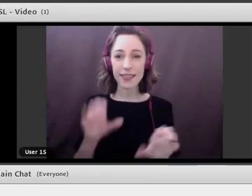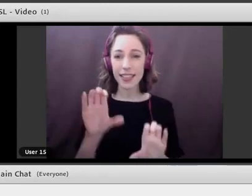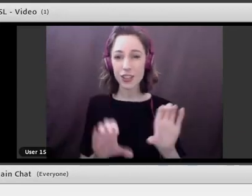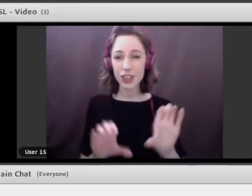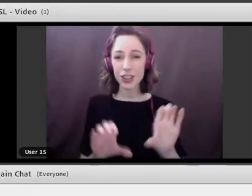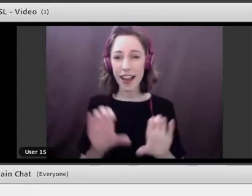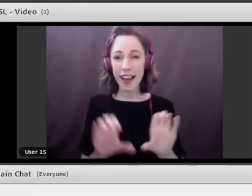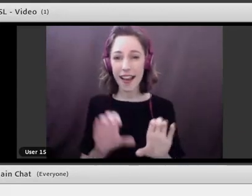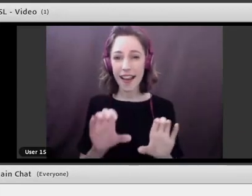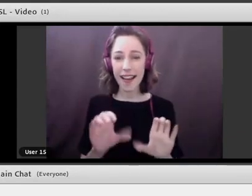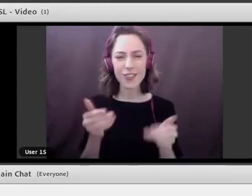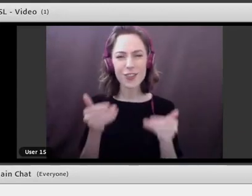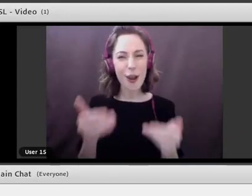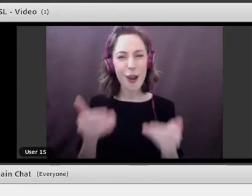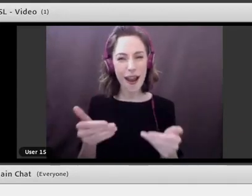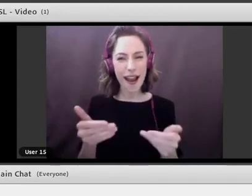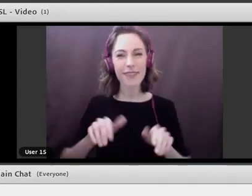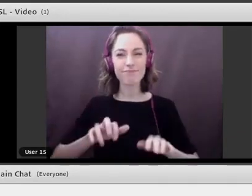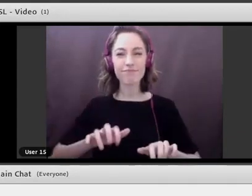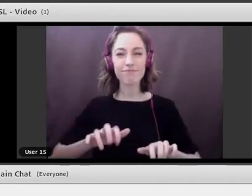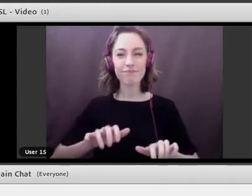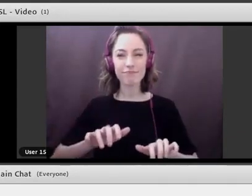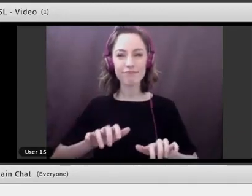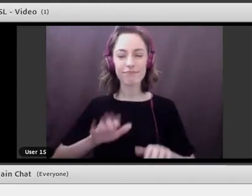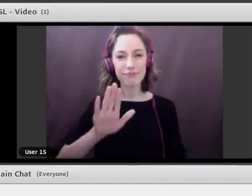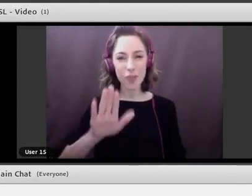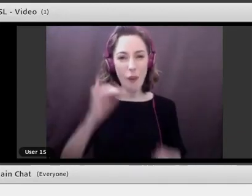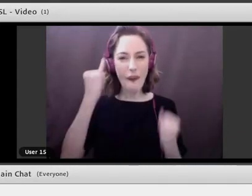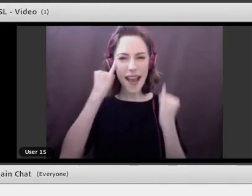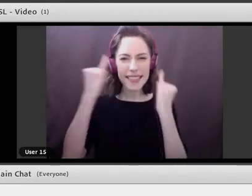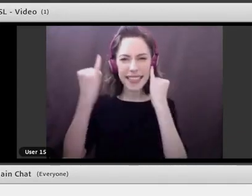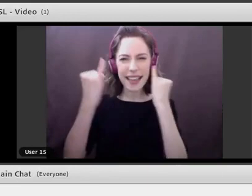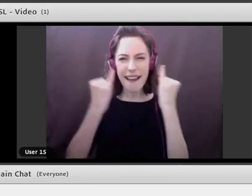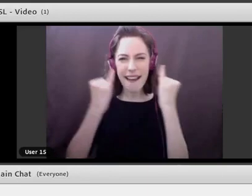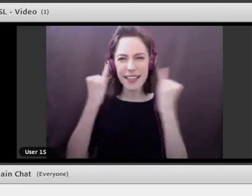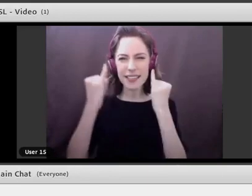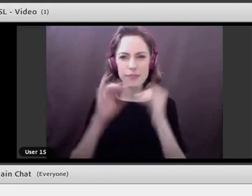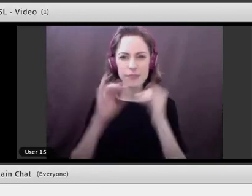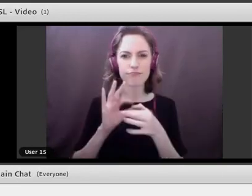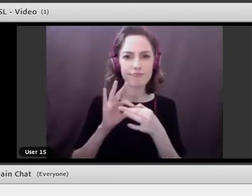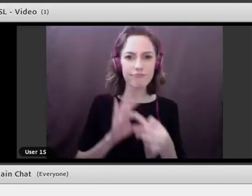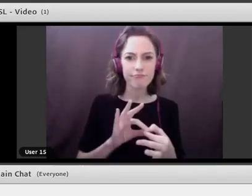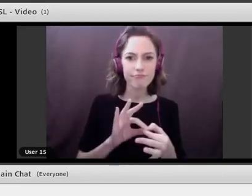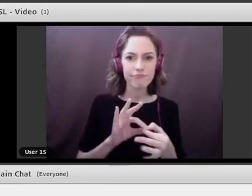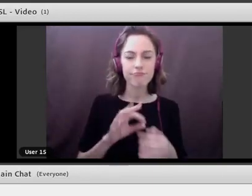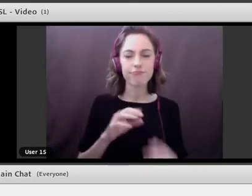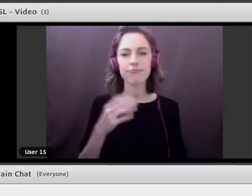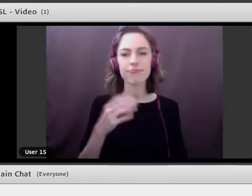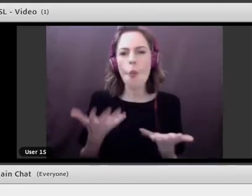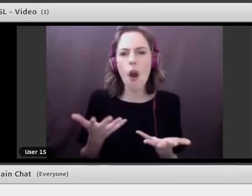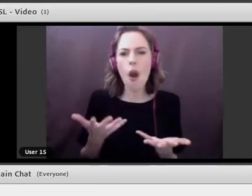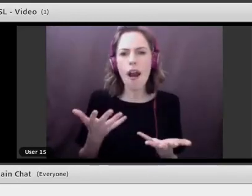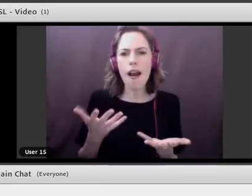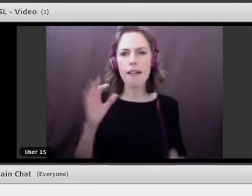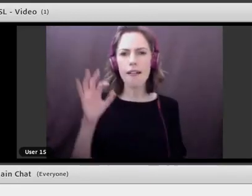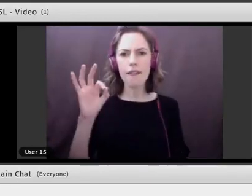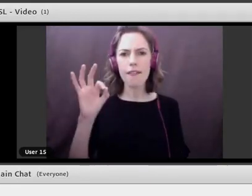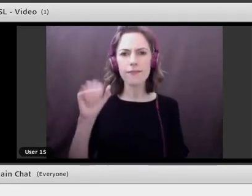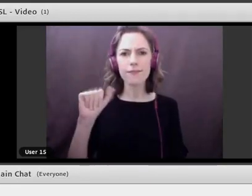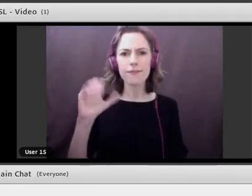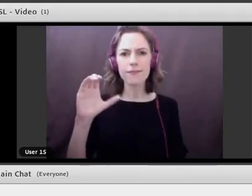had regarding factors that were not captured and need to be captured in this decision tree, as well